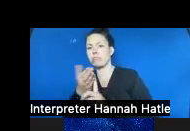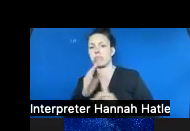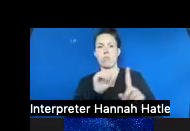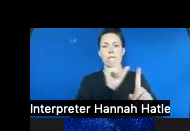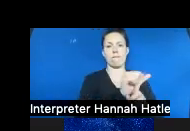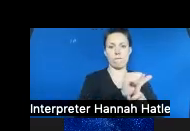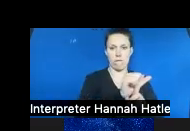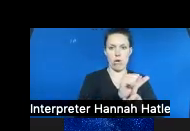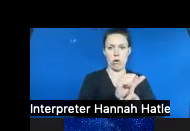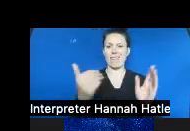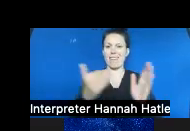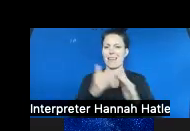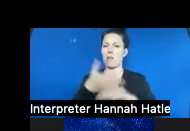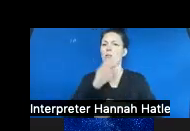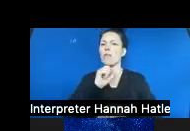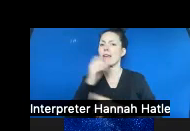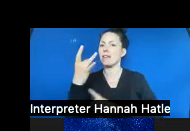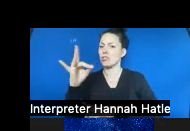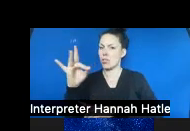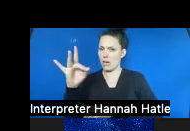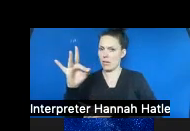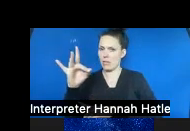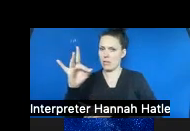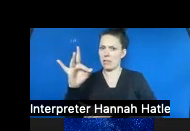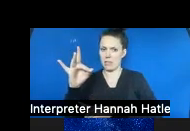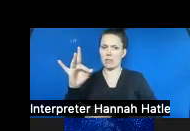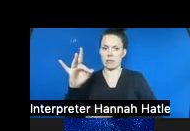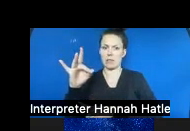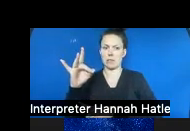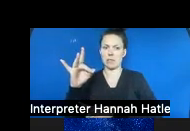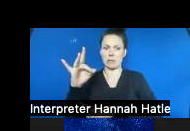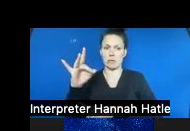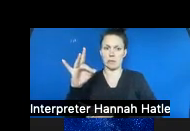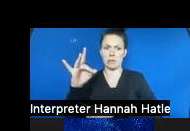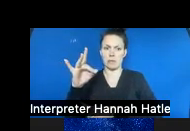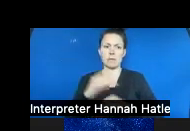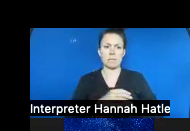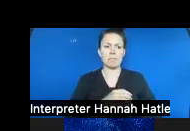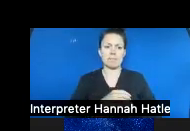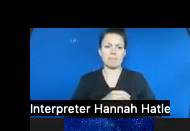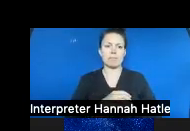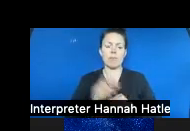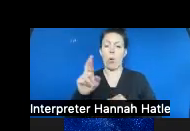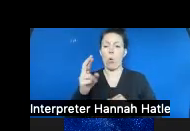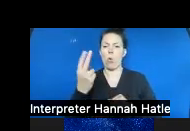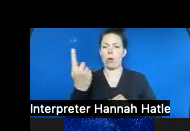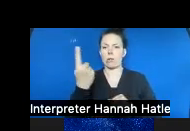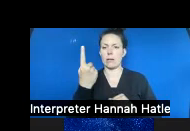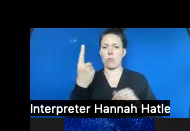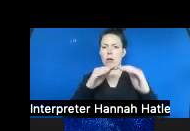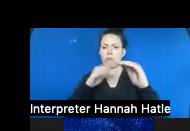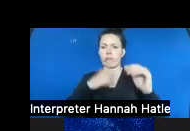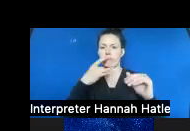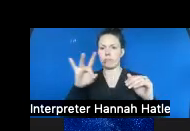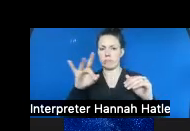of 18 or has not attained the 18 years of age. Also, the recruitment,